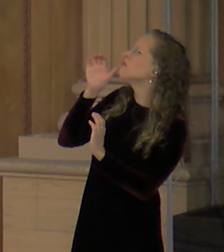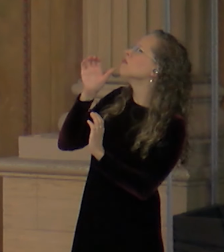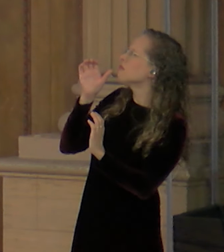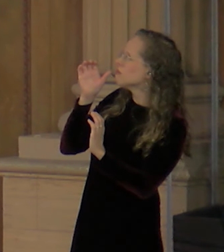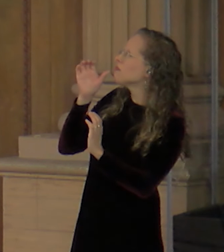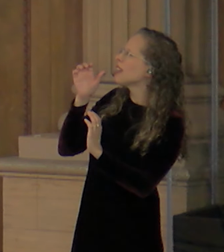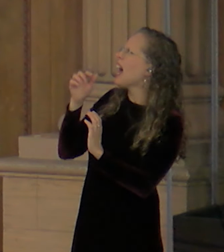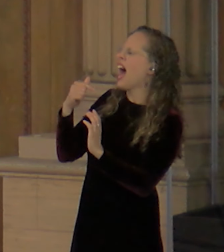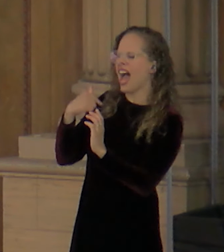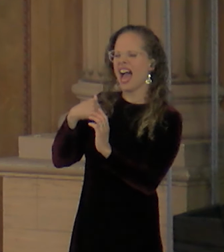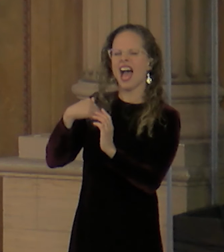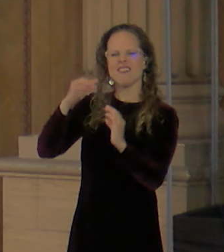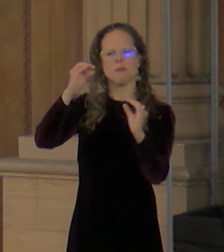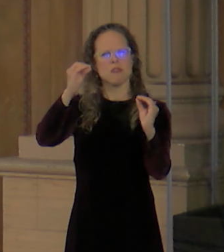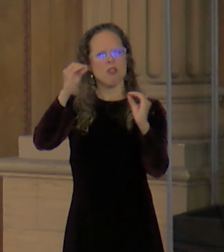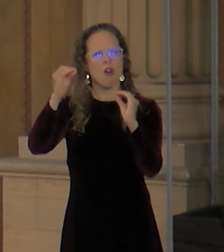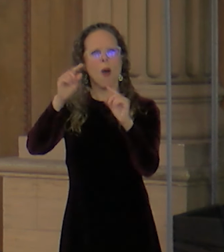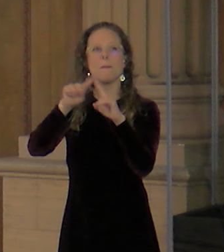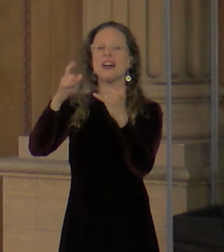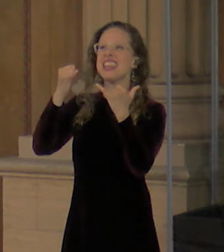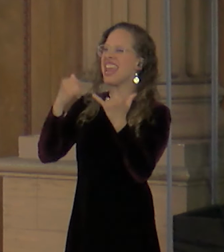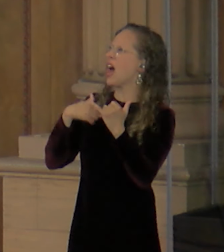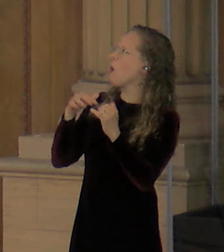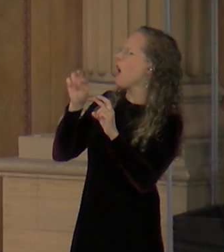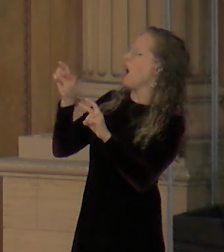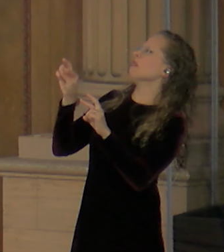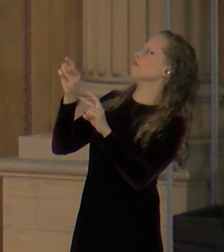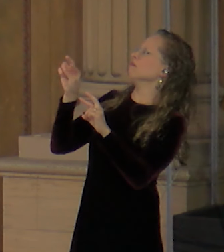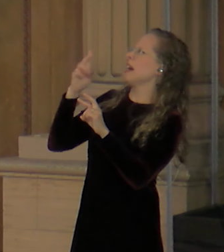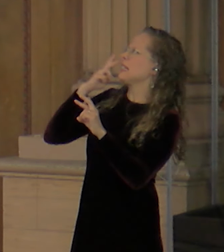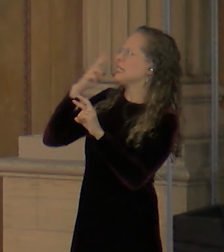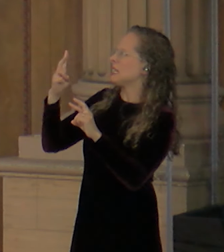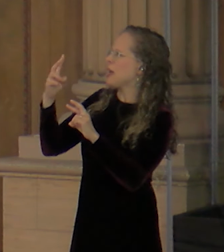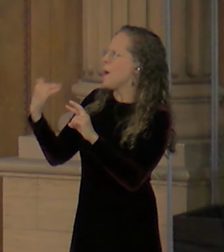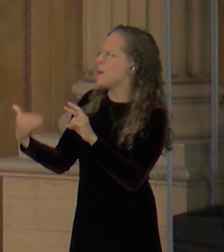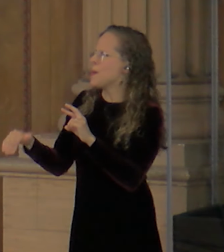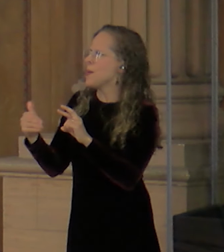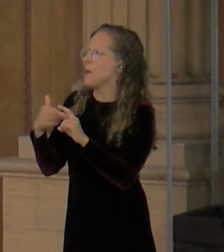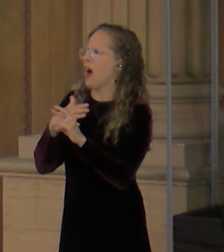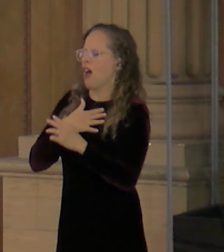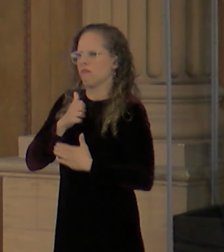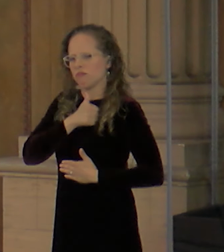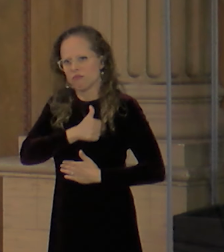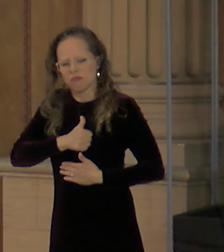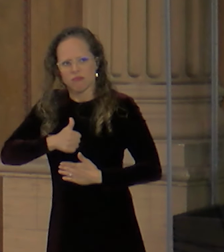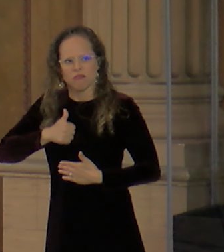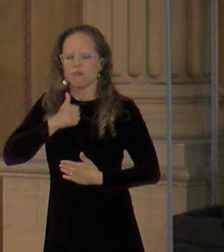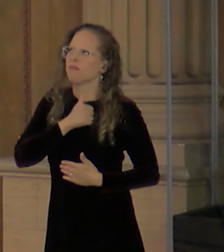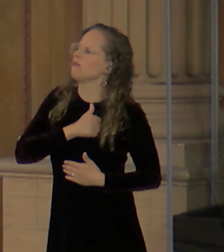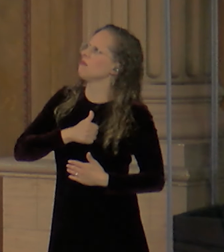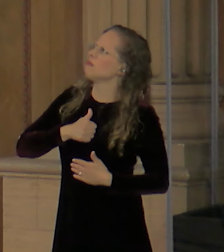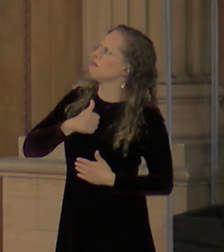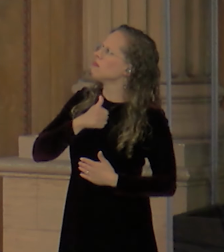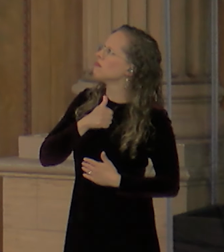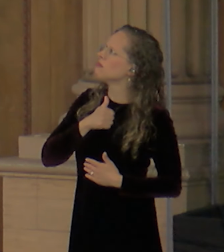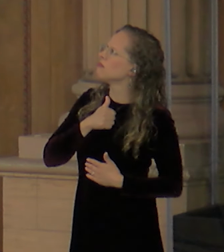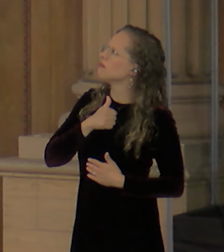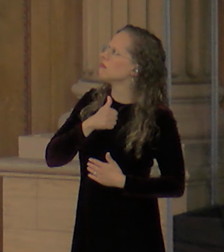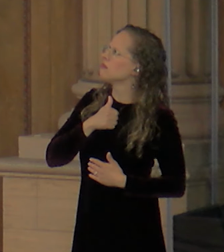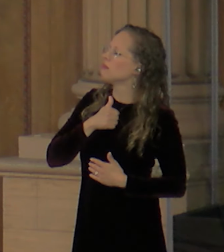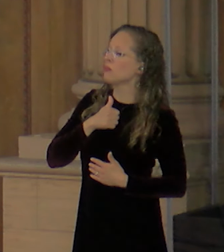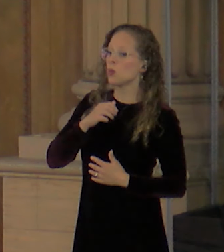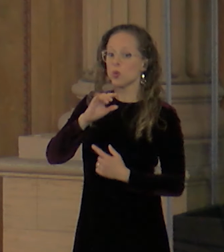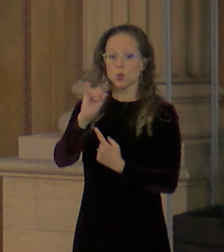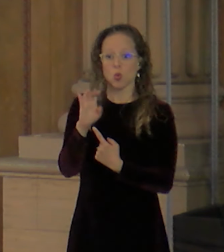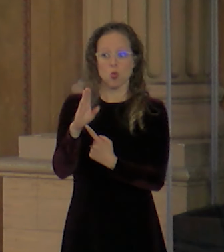my eye sees you. Therefore I despise myself and repent in dust and ashes. And so at the end of all this, Job is